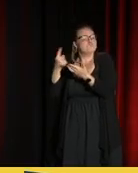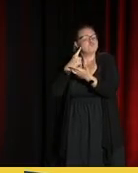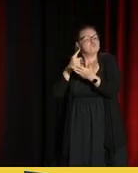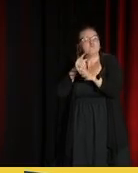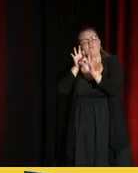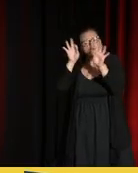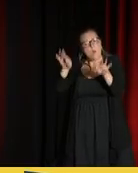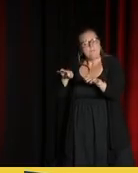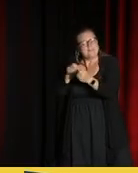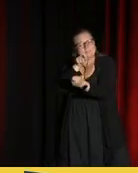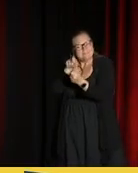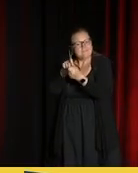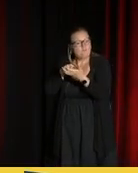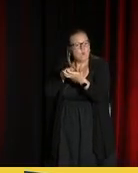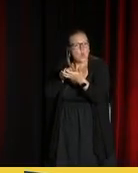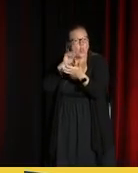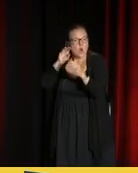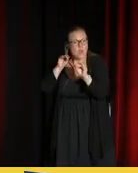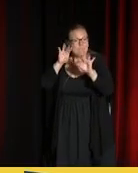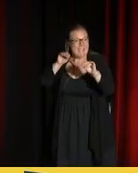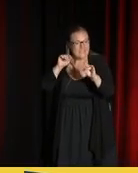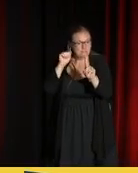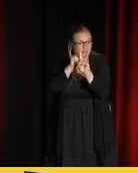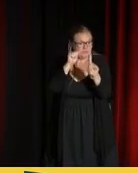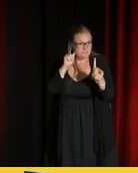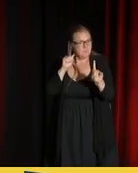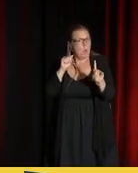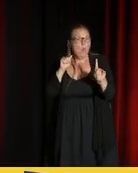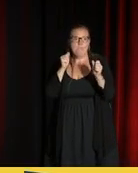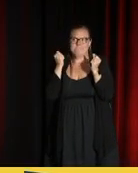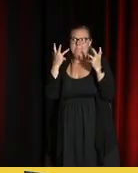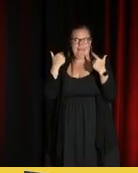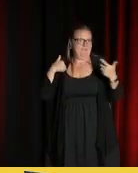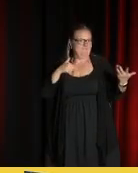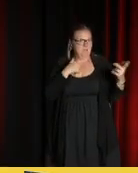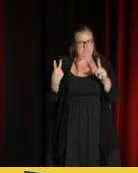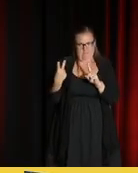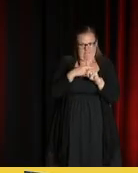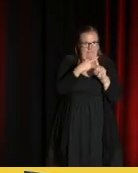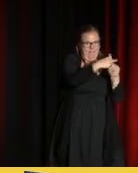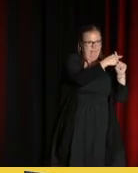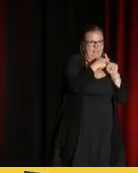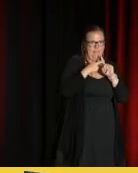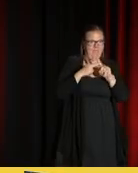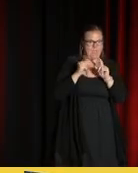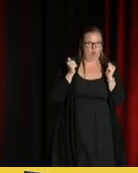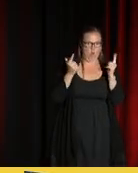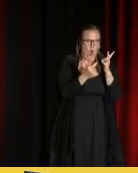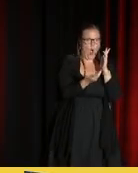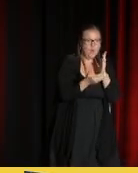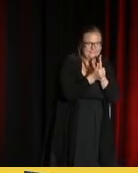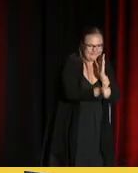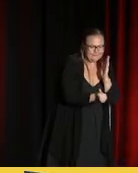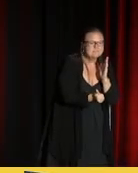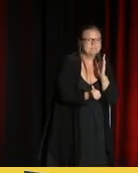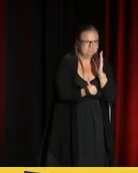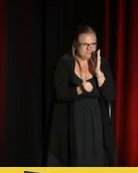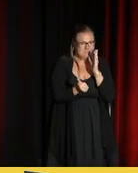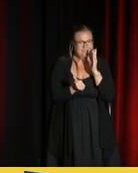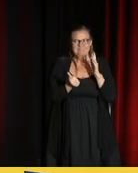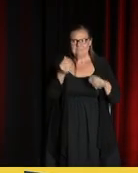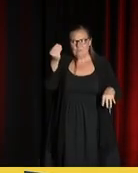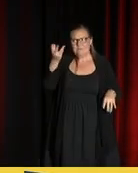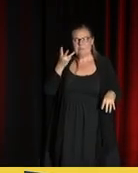trick. And I think it speaks loudly to all of us because it applies to every skill that we learn. He would say this: